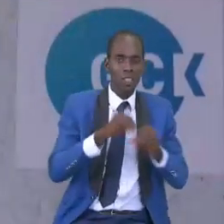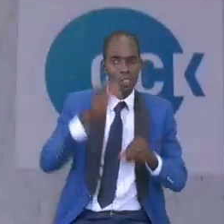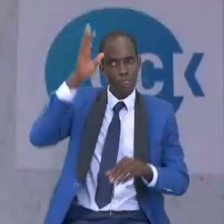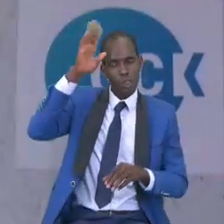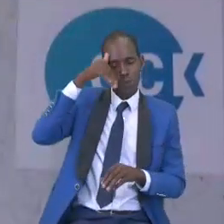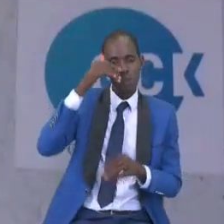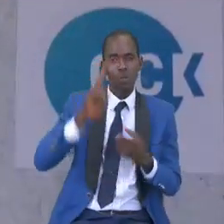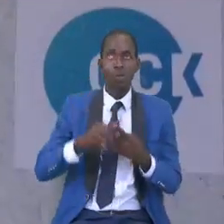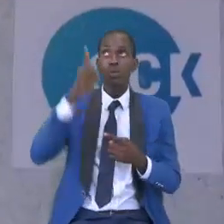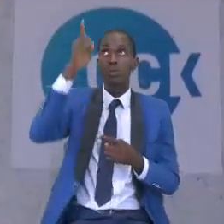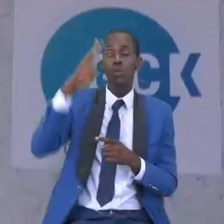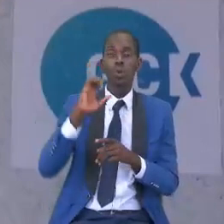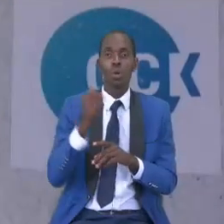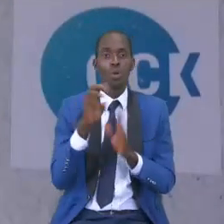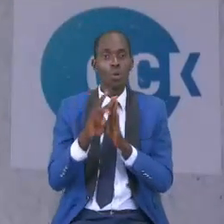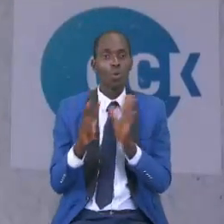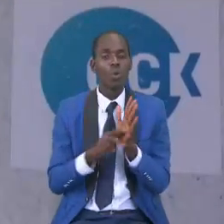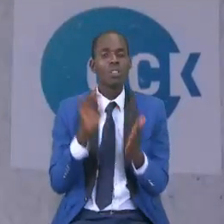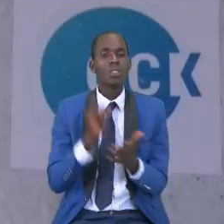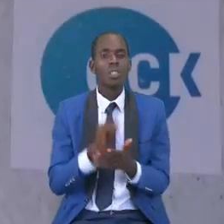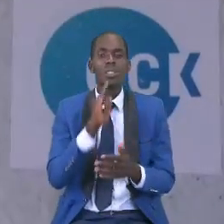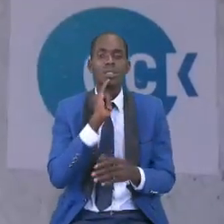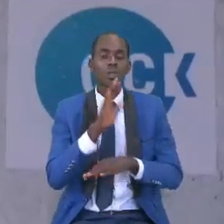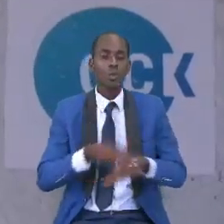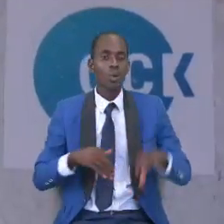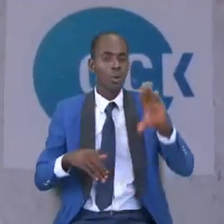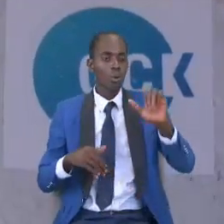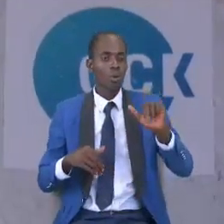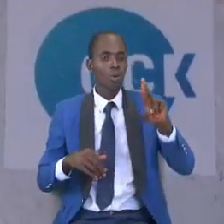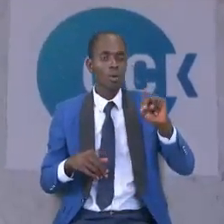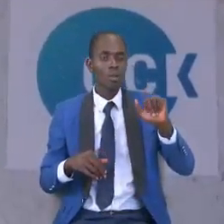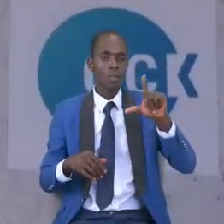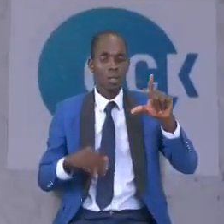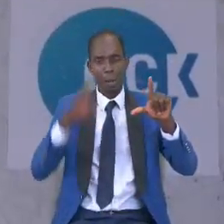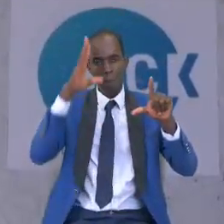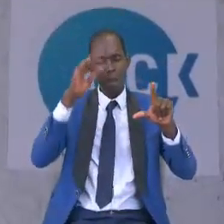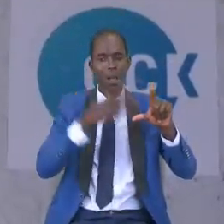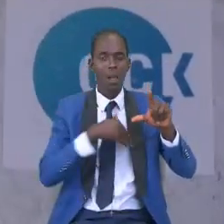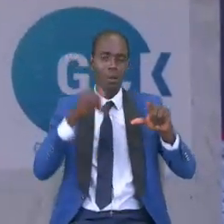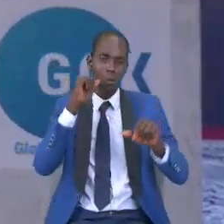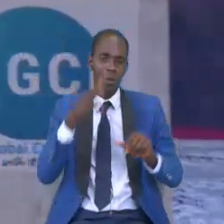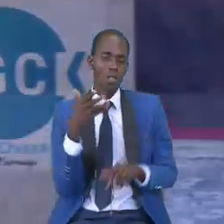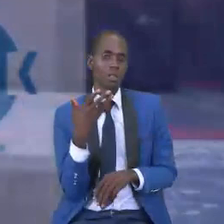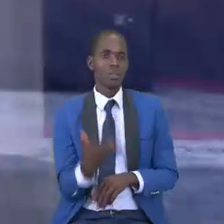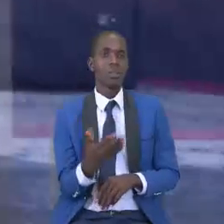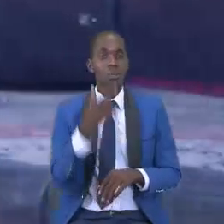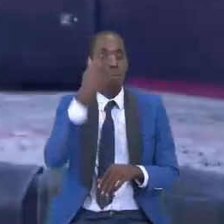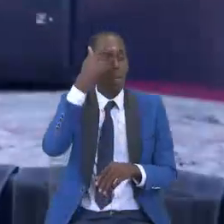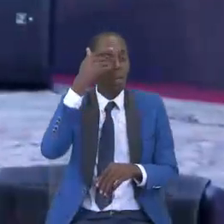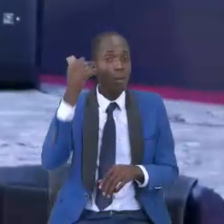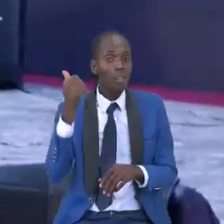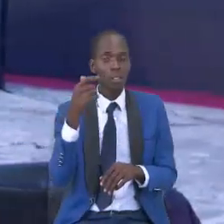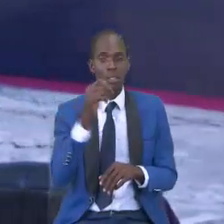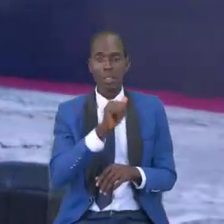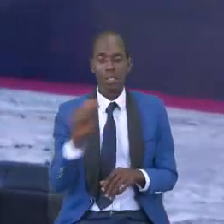resistance against the will of God, that's the carnal man right there. That's the carnal woman right there. That's the carnal mind right there, because the